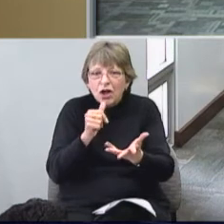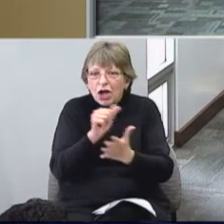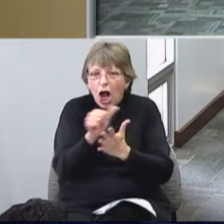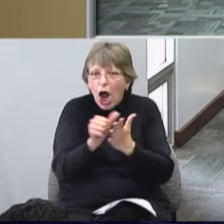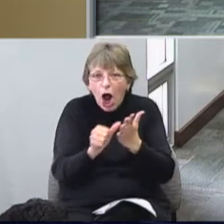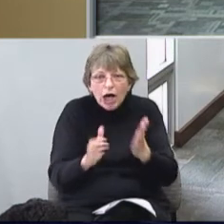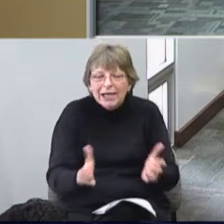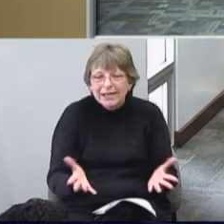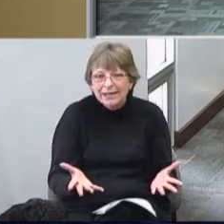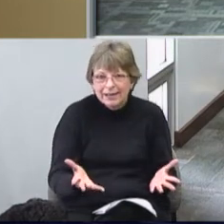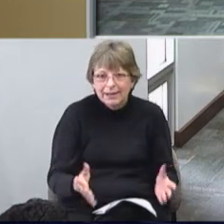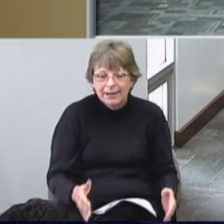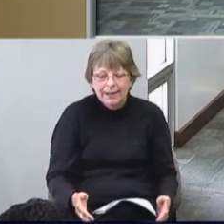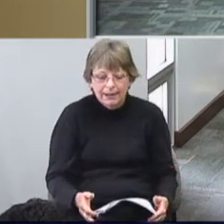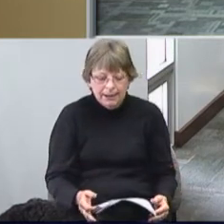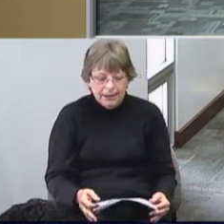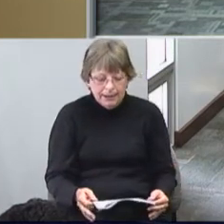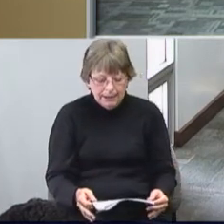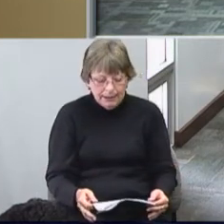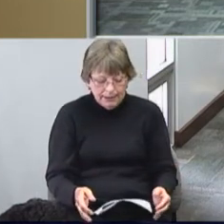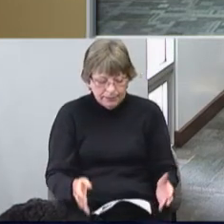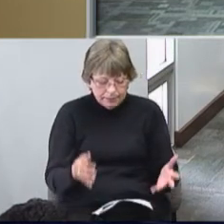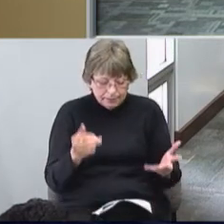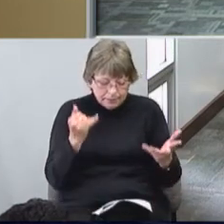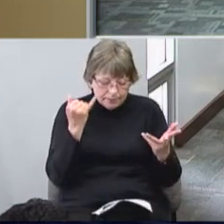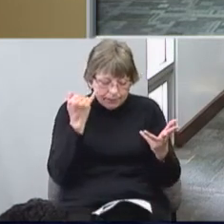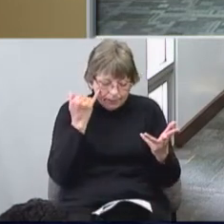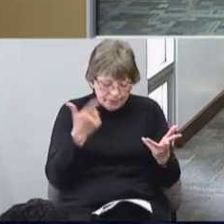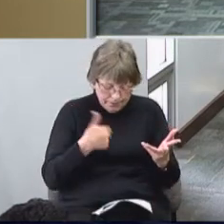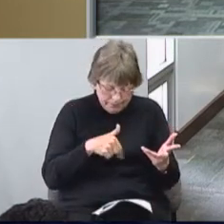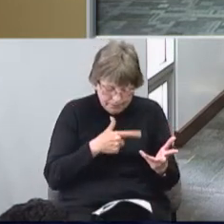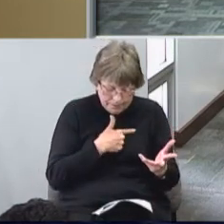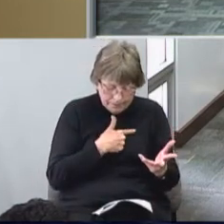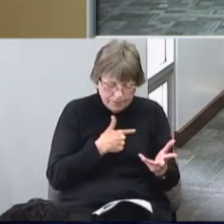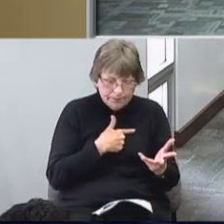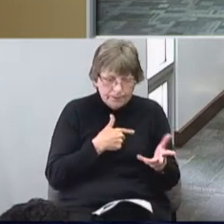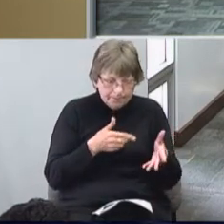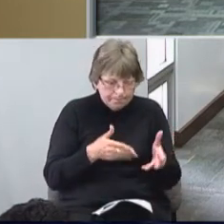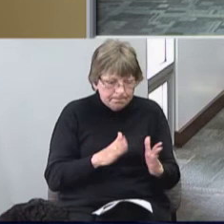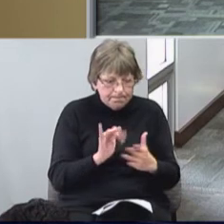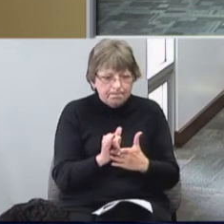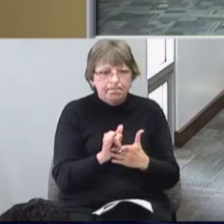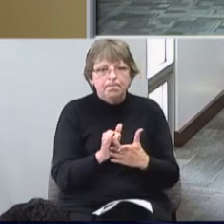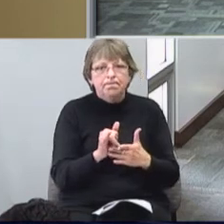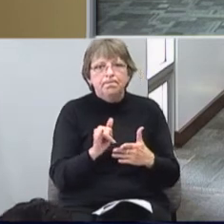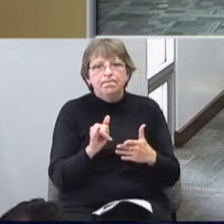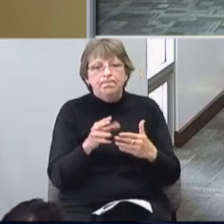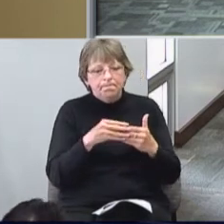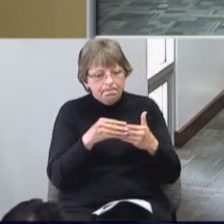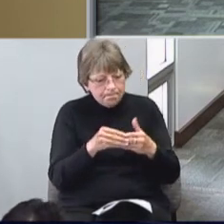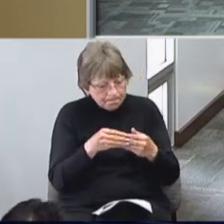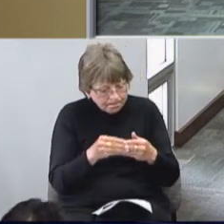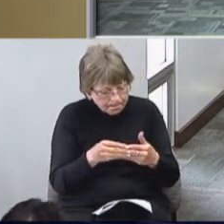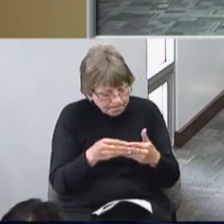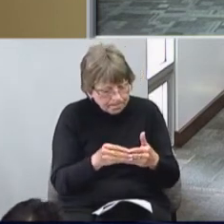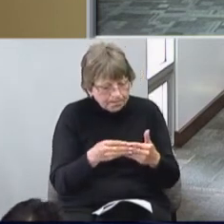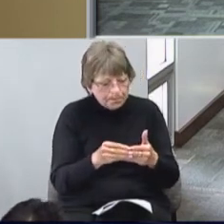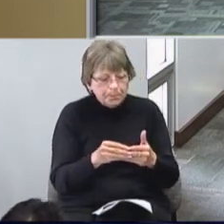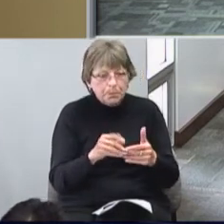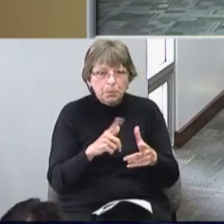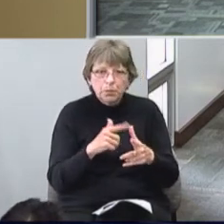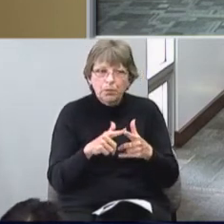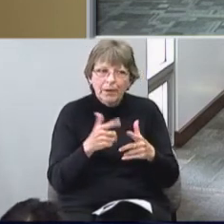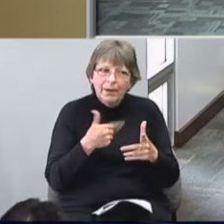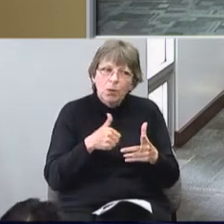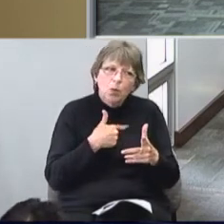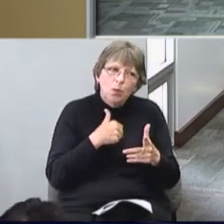And so, if we allowed that kind of flexibility, then we're